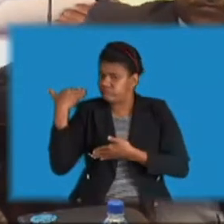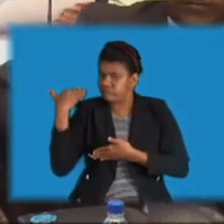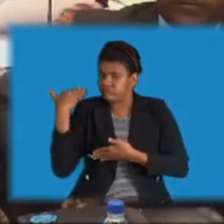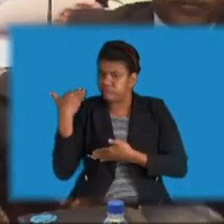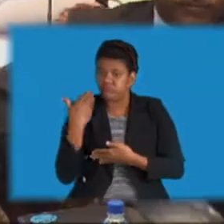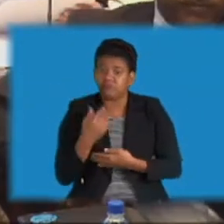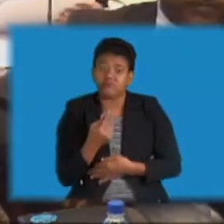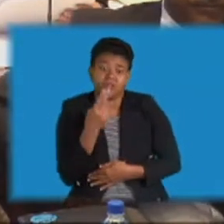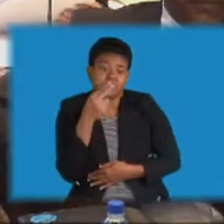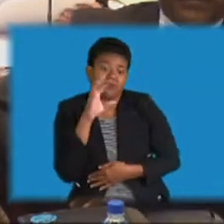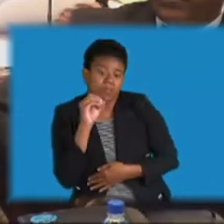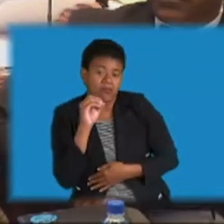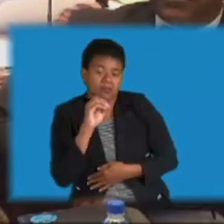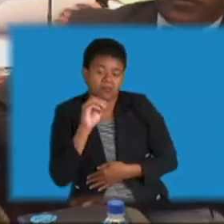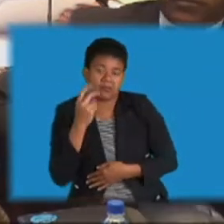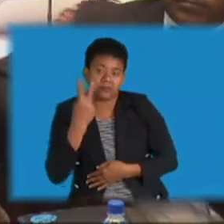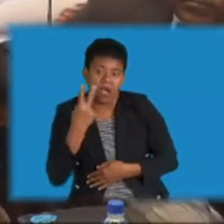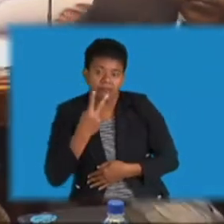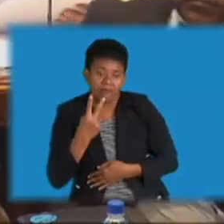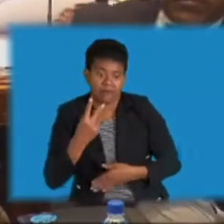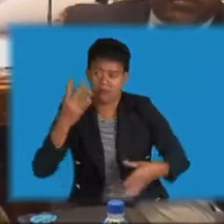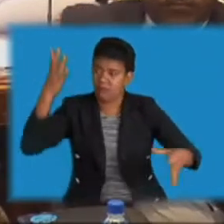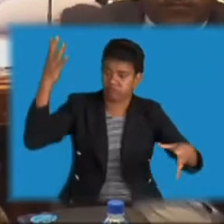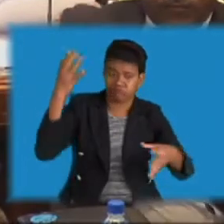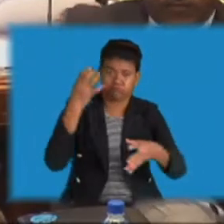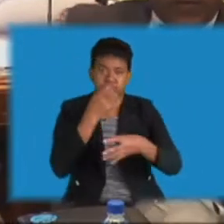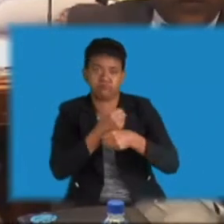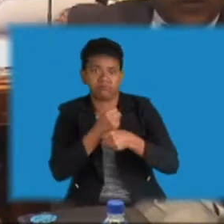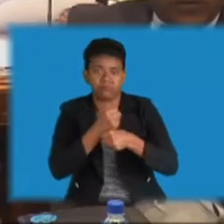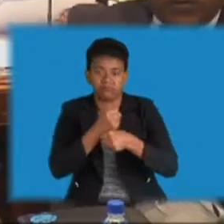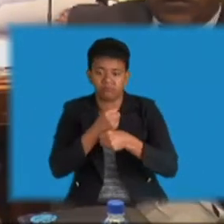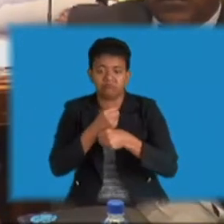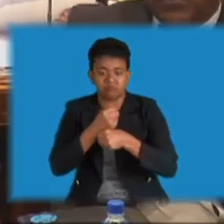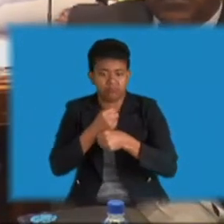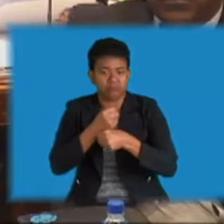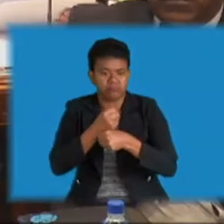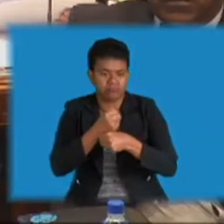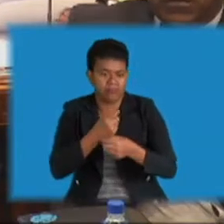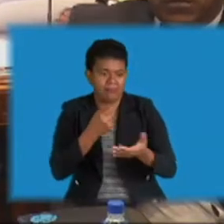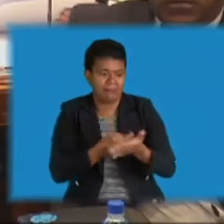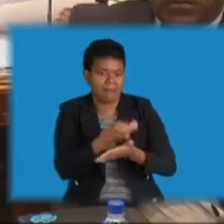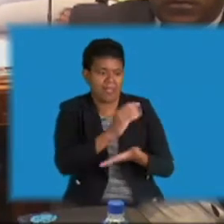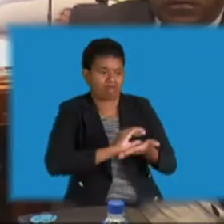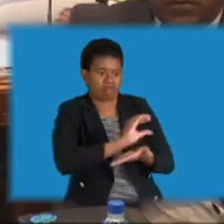Madam Speaker, in total, the FPL has paid out a sum of